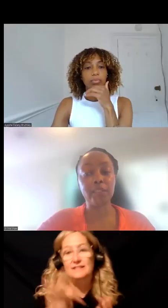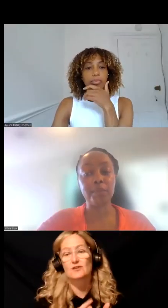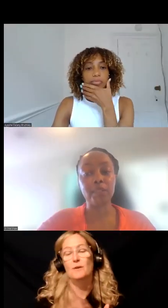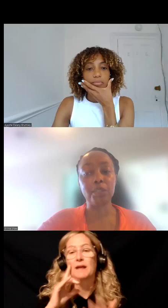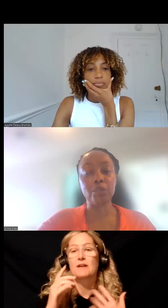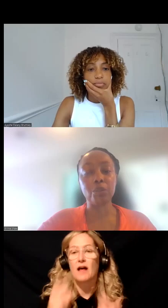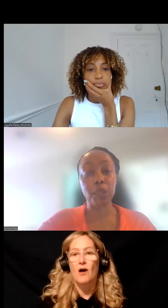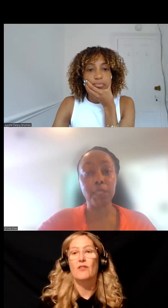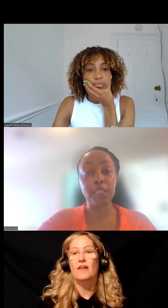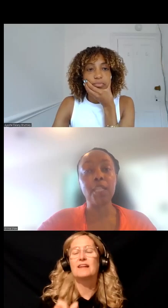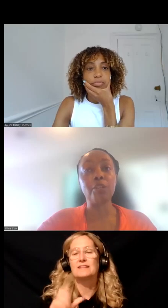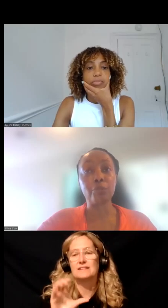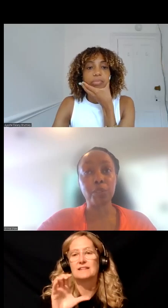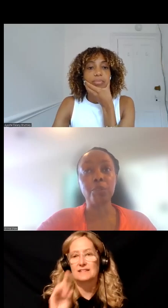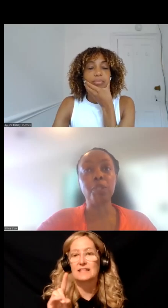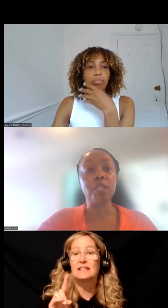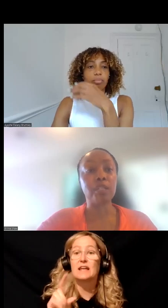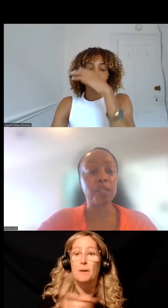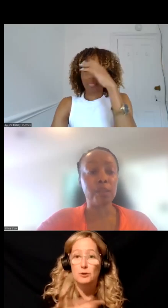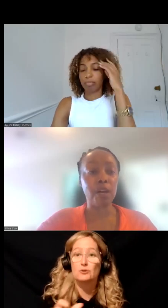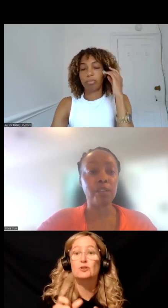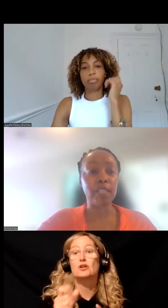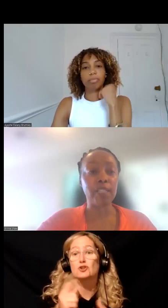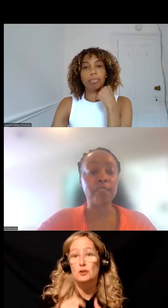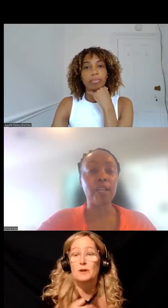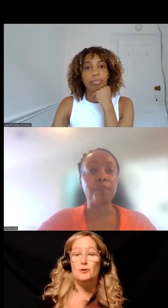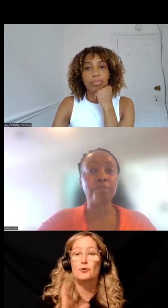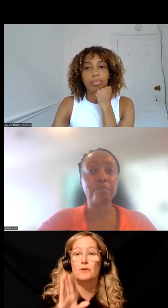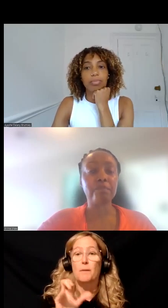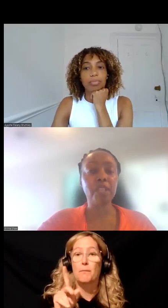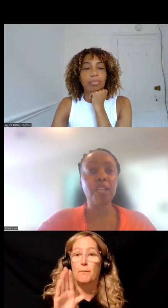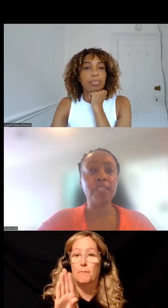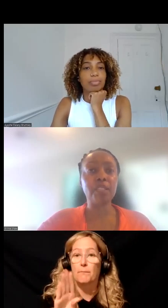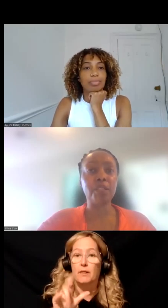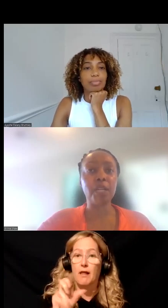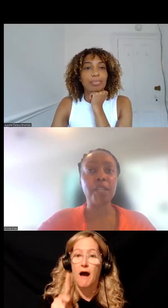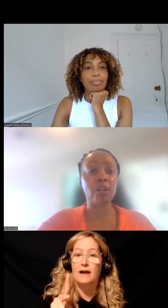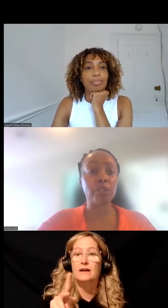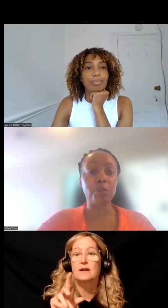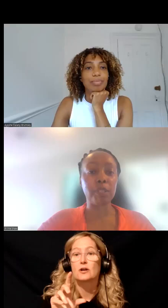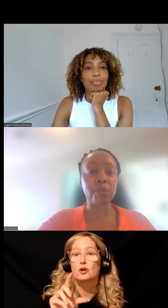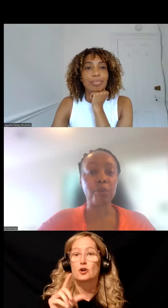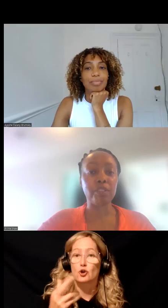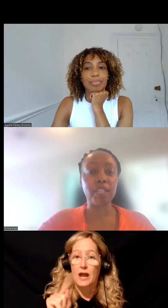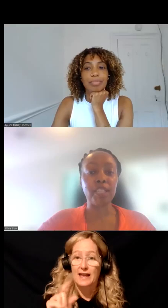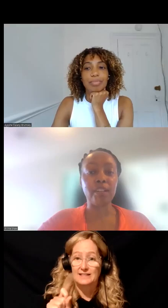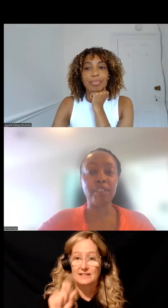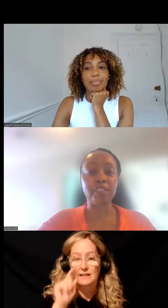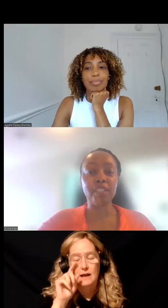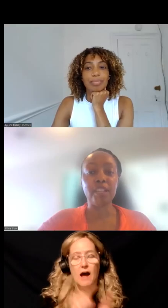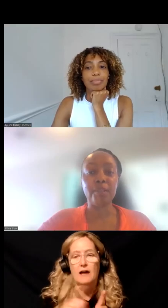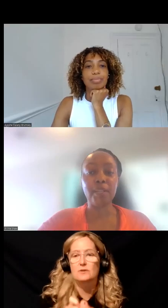and the Center for Substance Abuse Treatment through the block grants. And then also with support of the